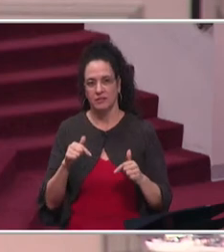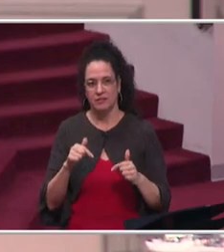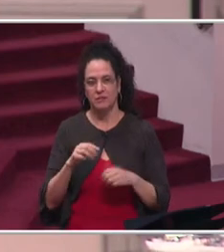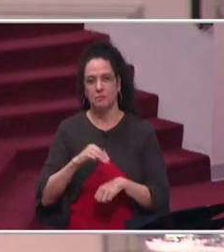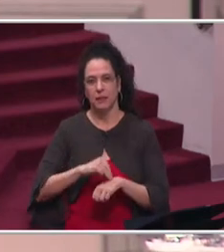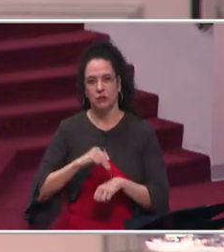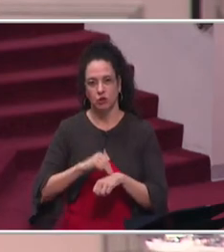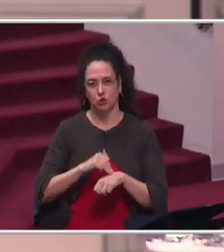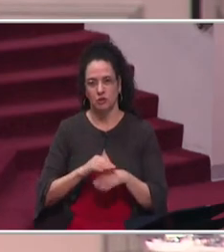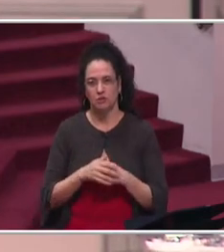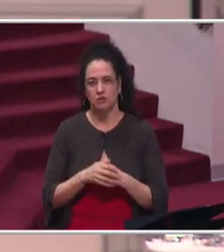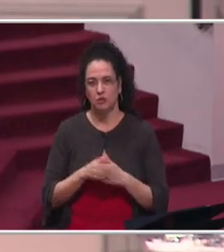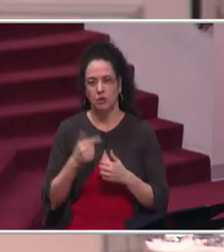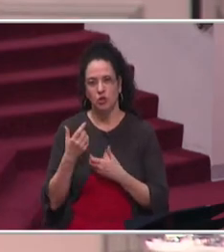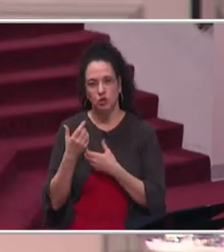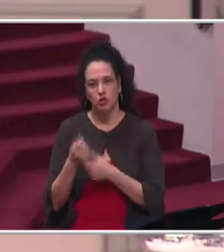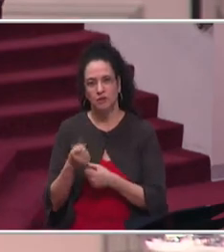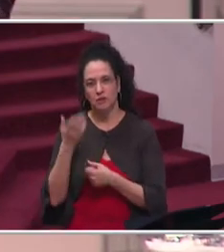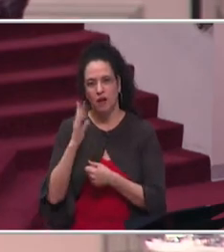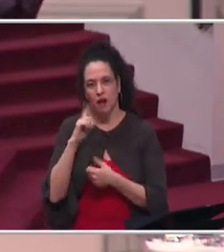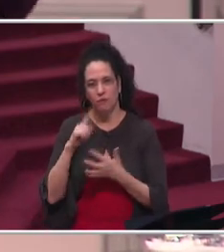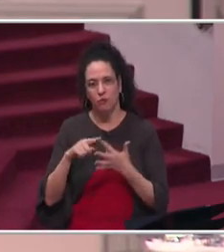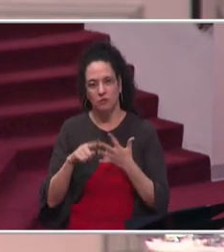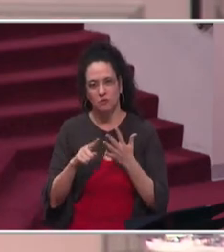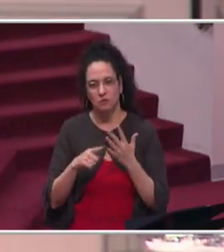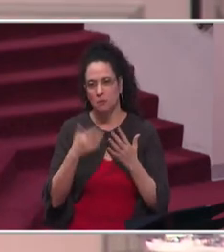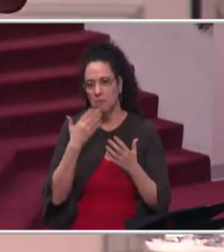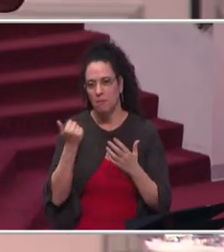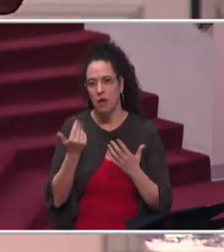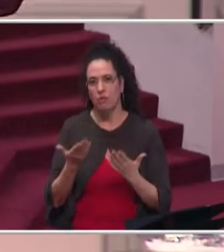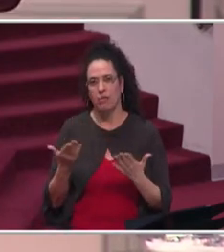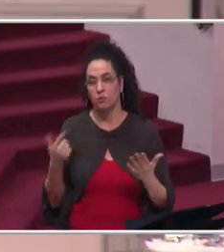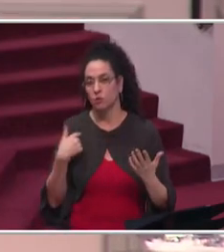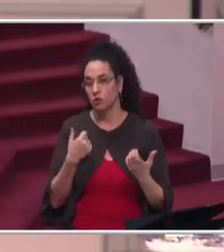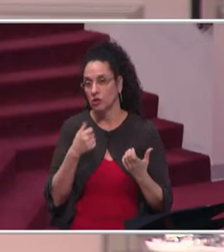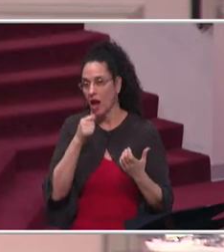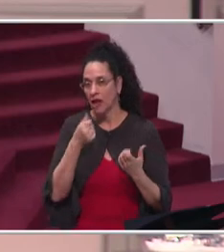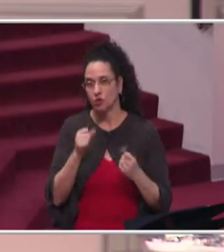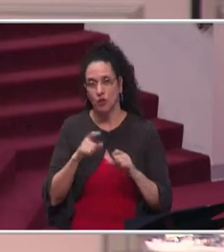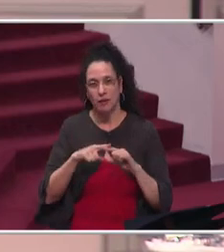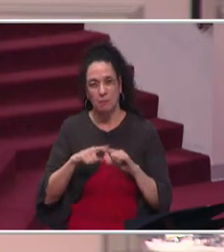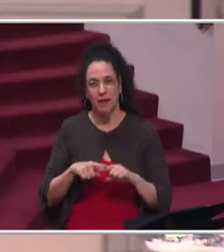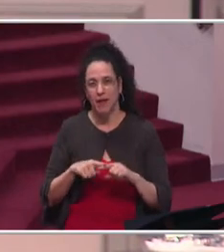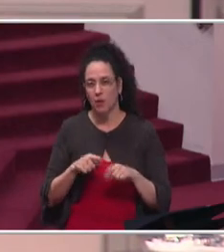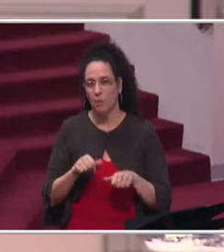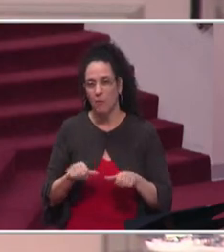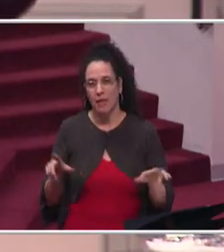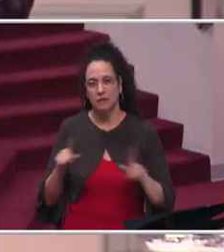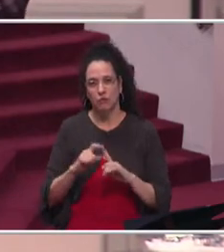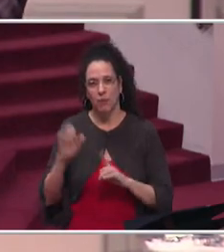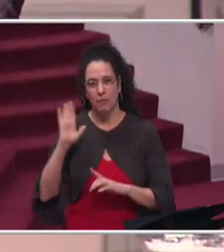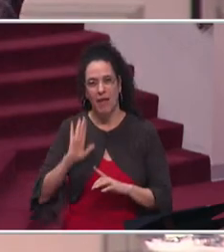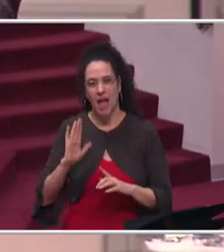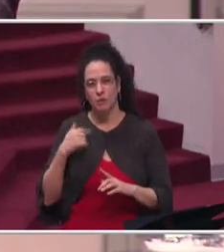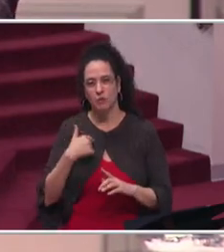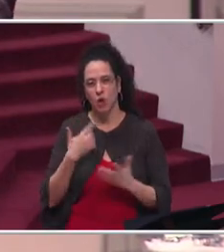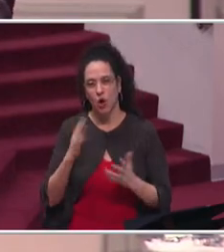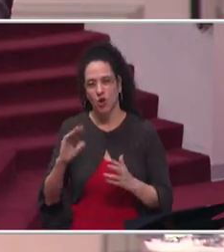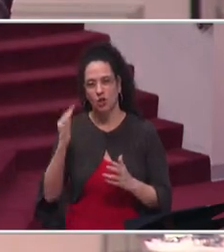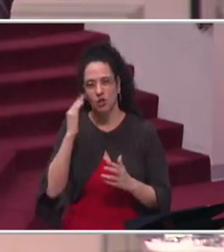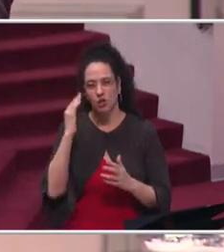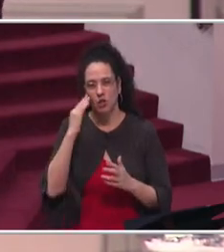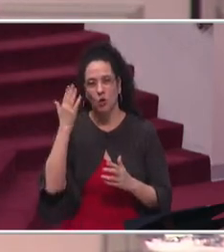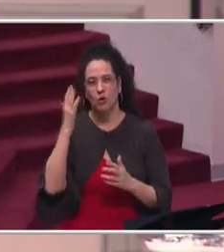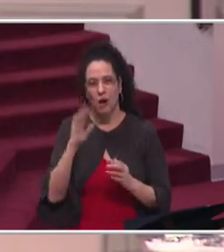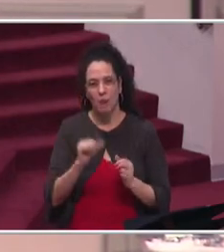we're trusting him for greater things. And we're not trying to live on the blessings of the past, because we know that God has blessings before us